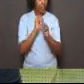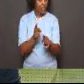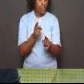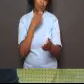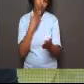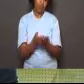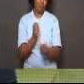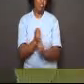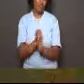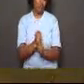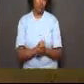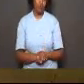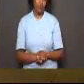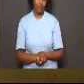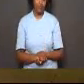Good work.